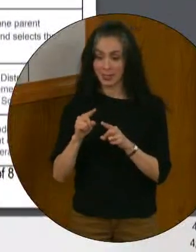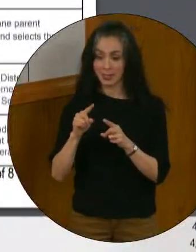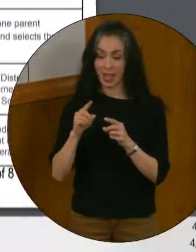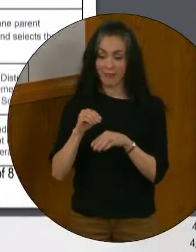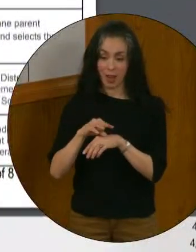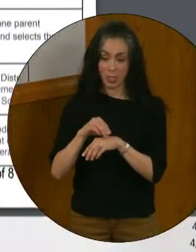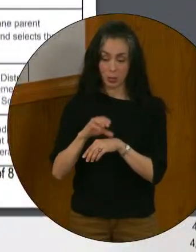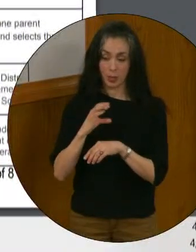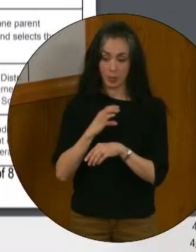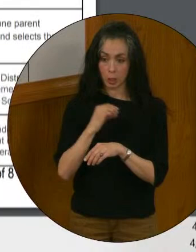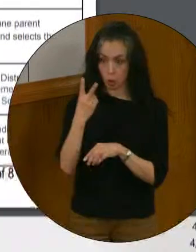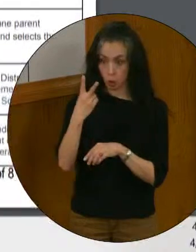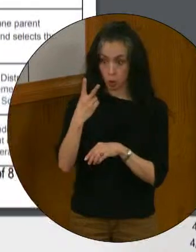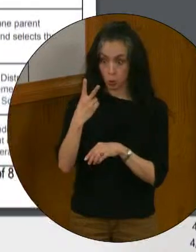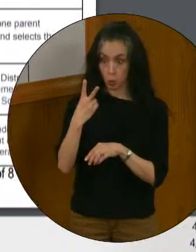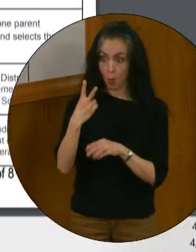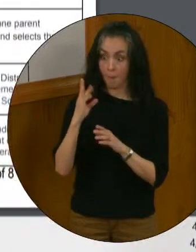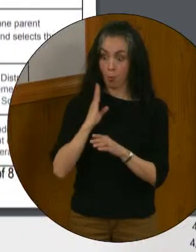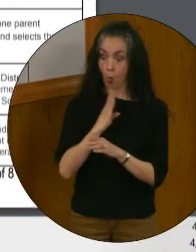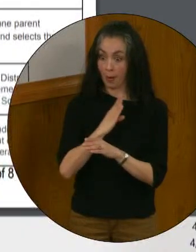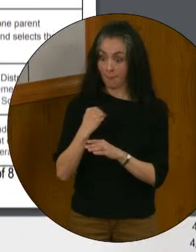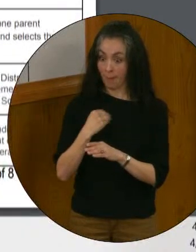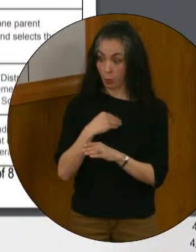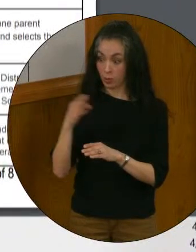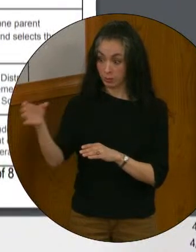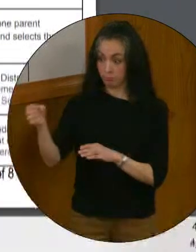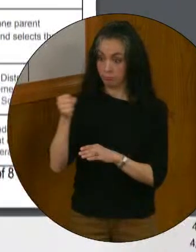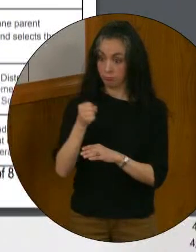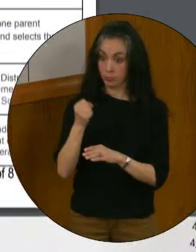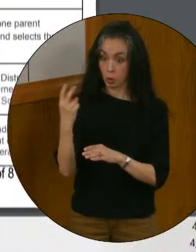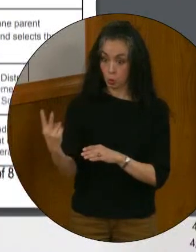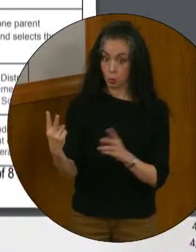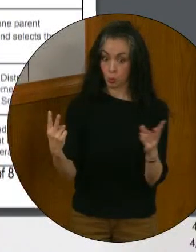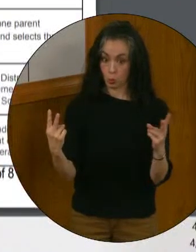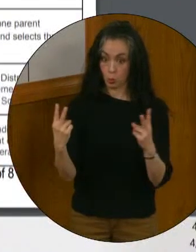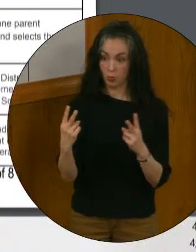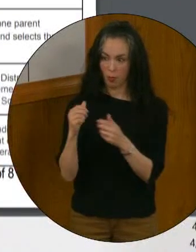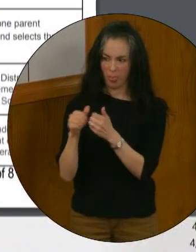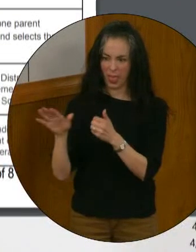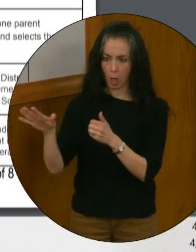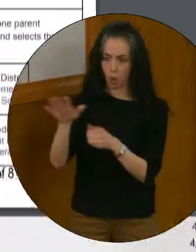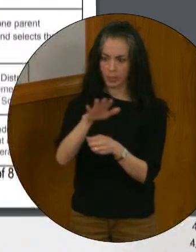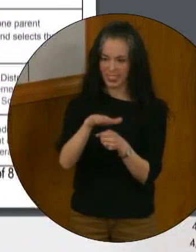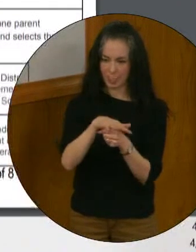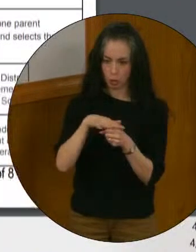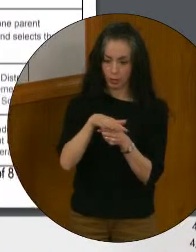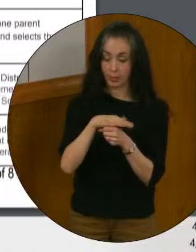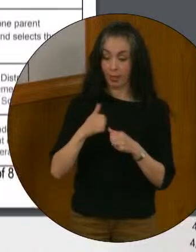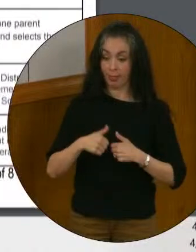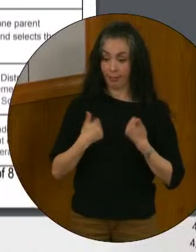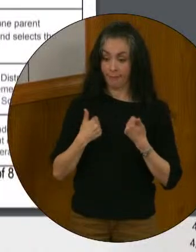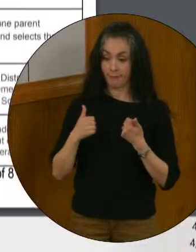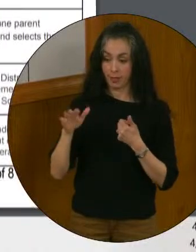member appoints 2 members from their district or constituents, right? Individuals who live in your district.